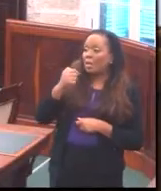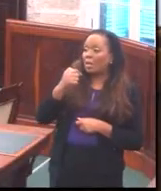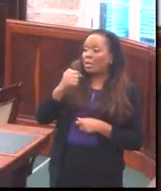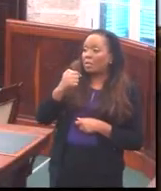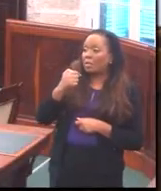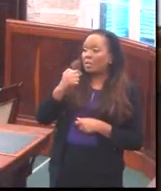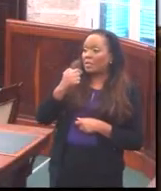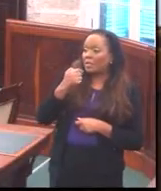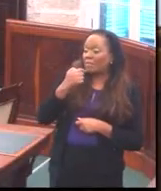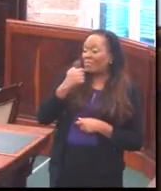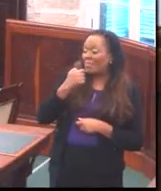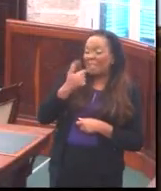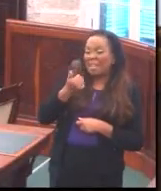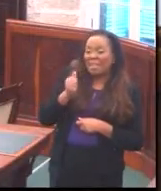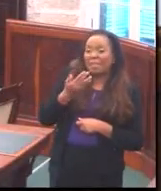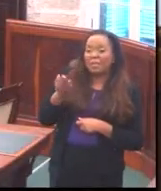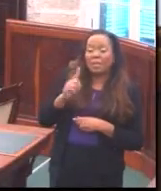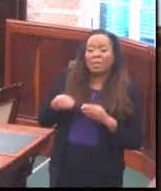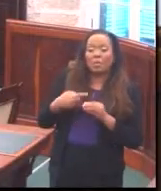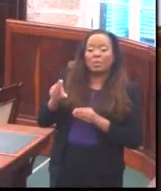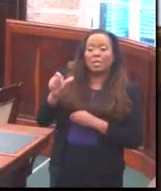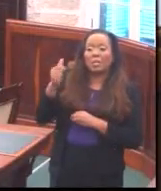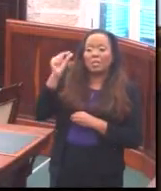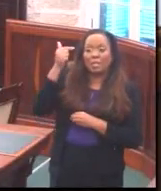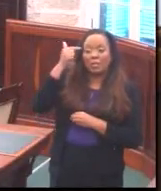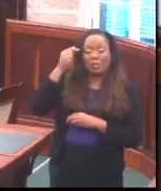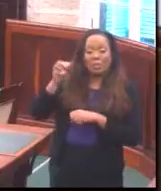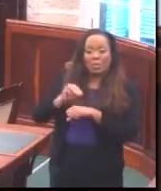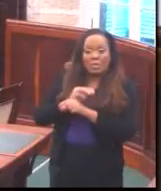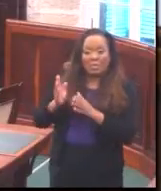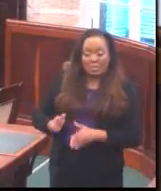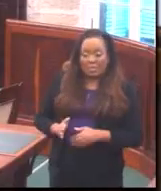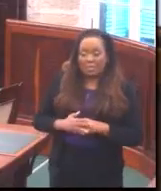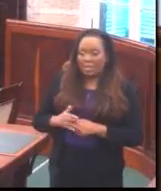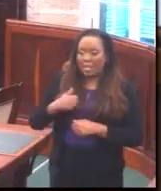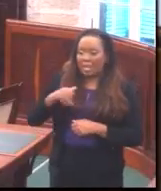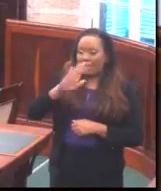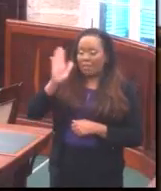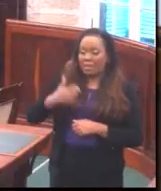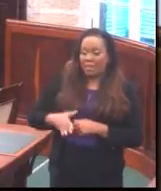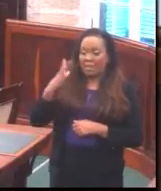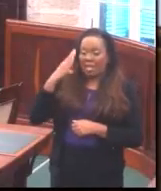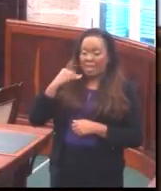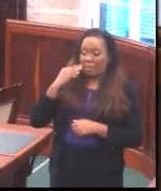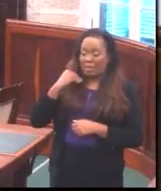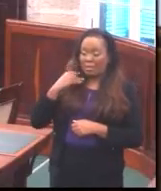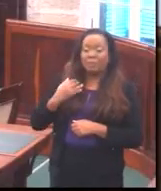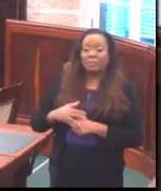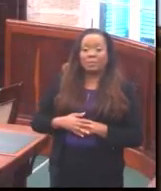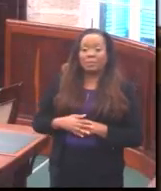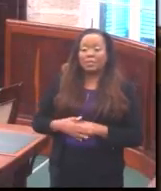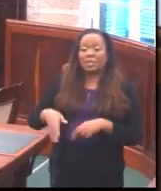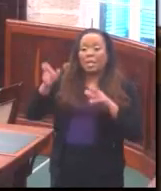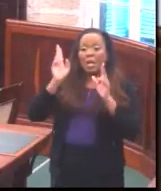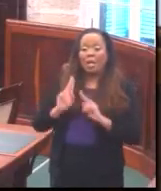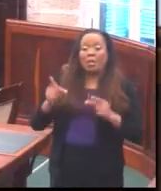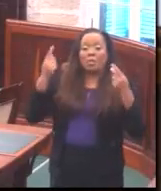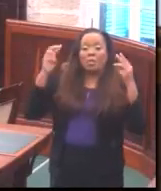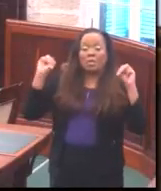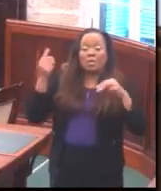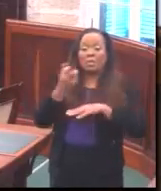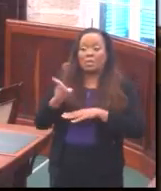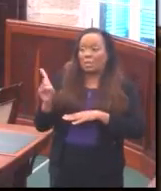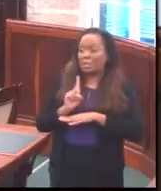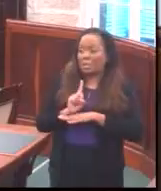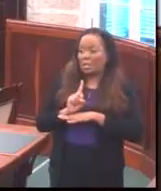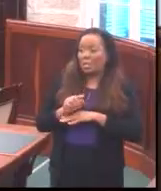that. That an Honourable Prime Minister stands in here and suggests an amendment